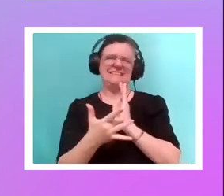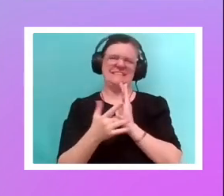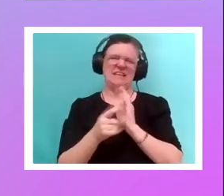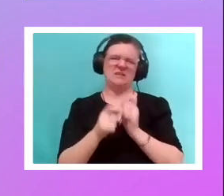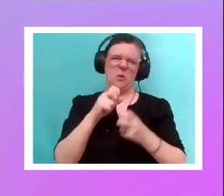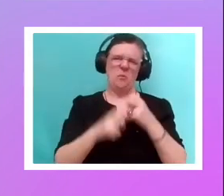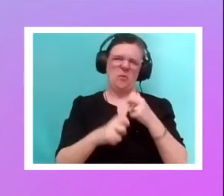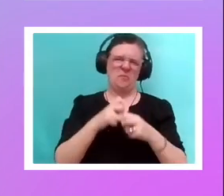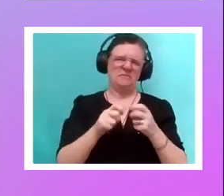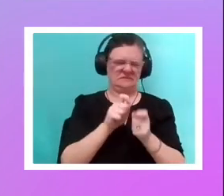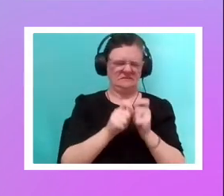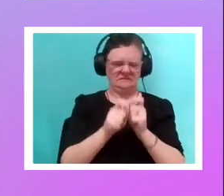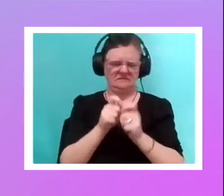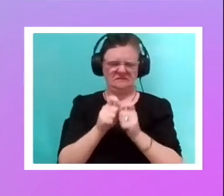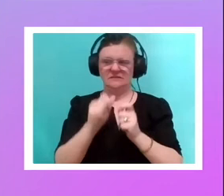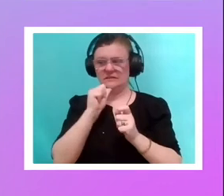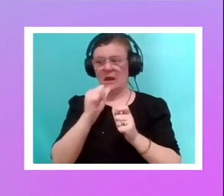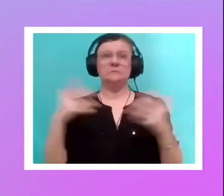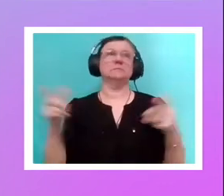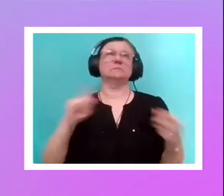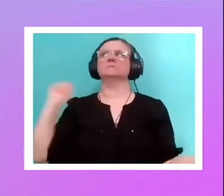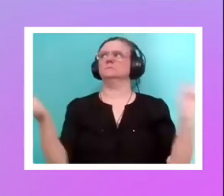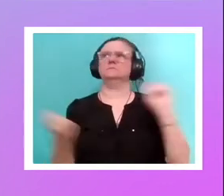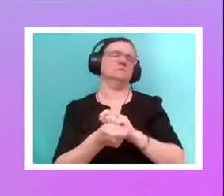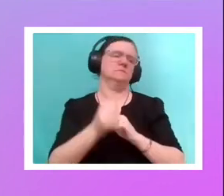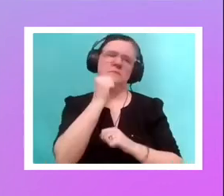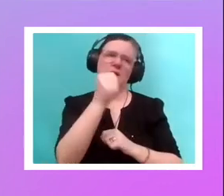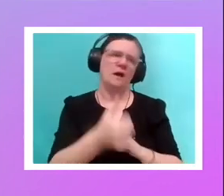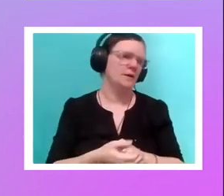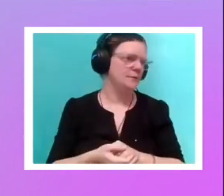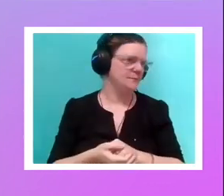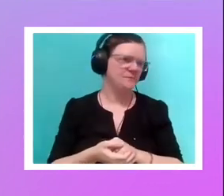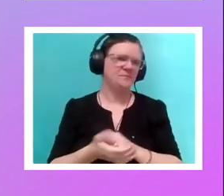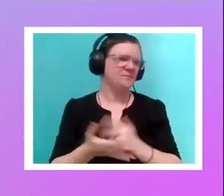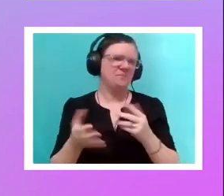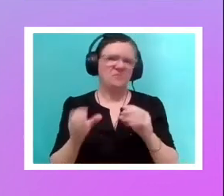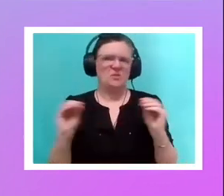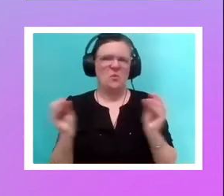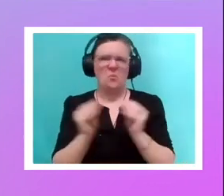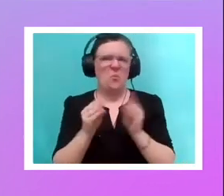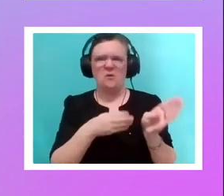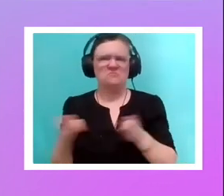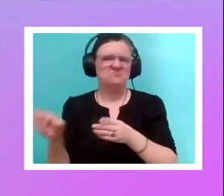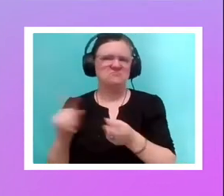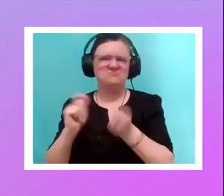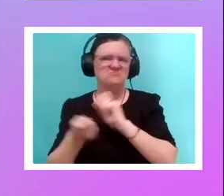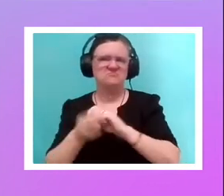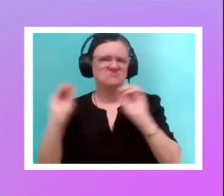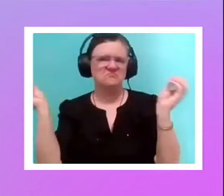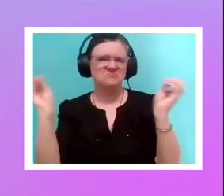to the regulations rather than any major changes. There aren't any further plan changes at this stage.